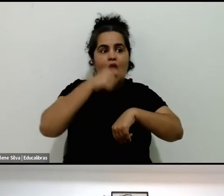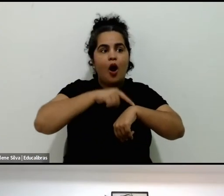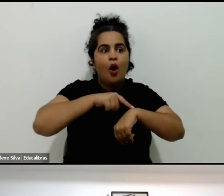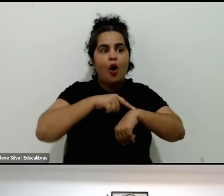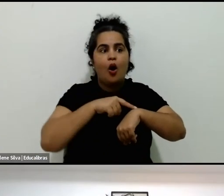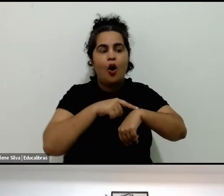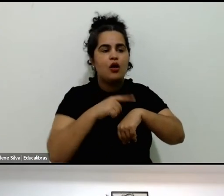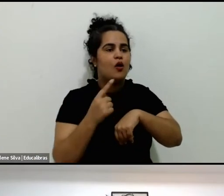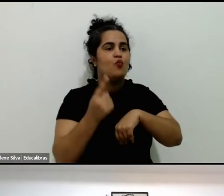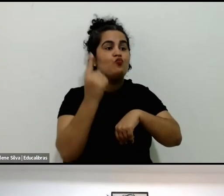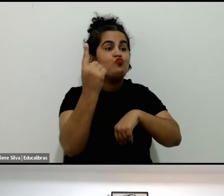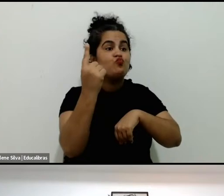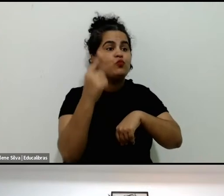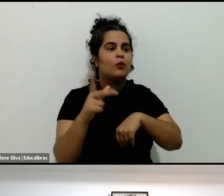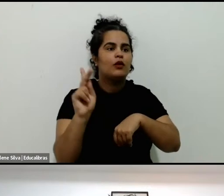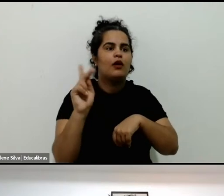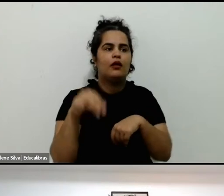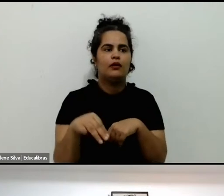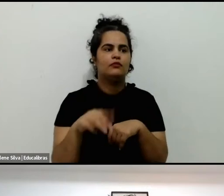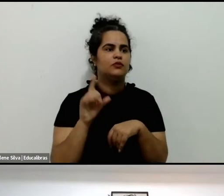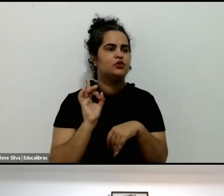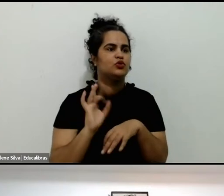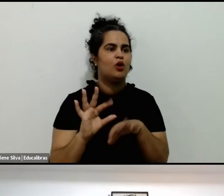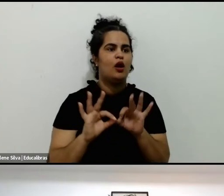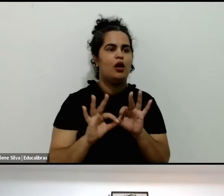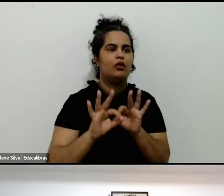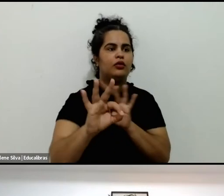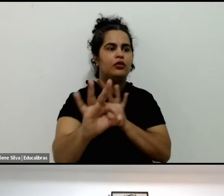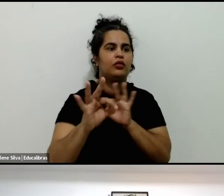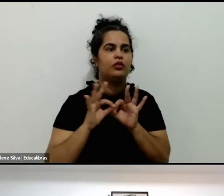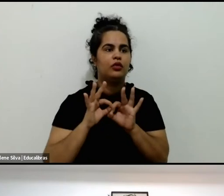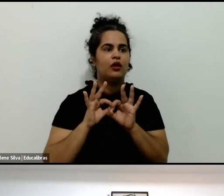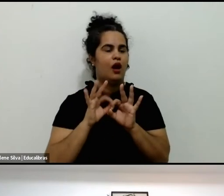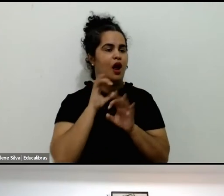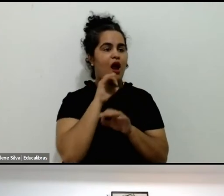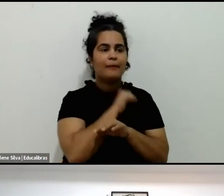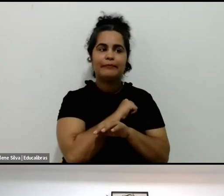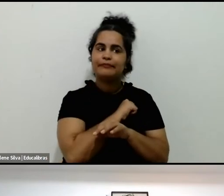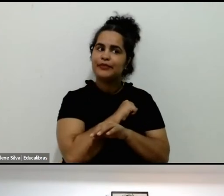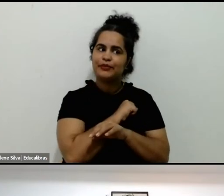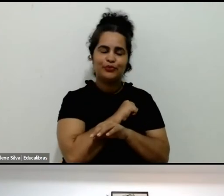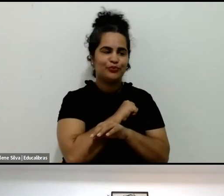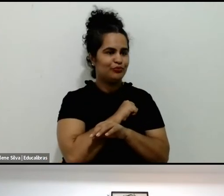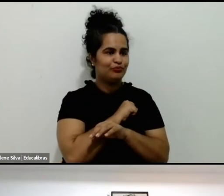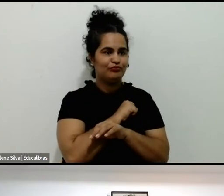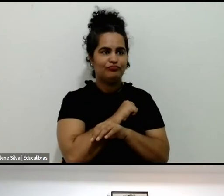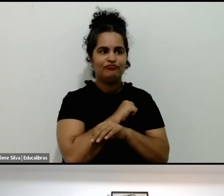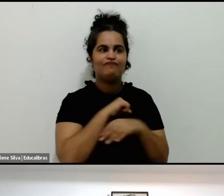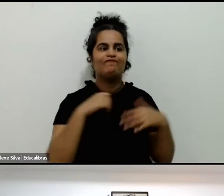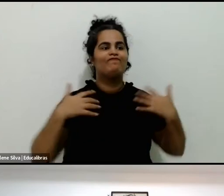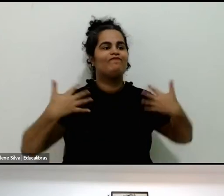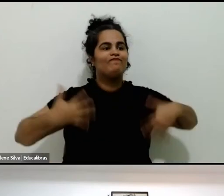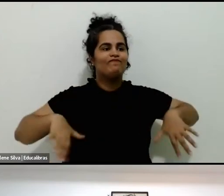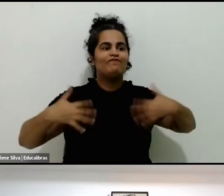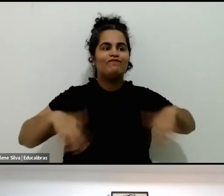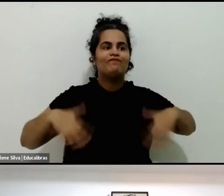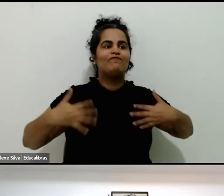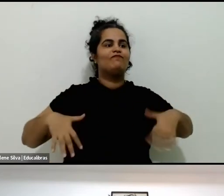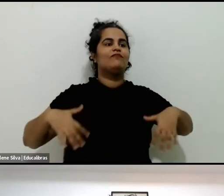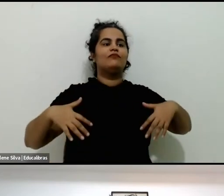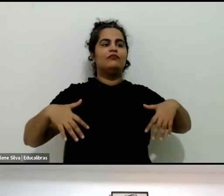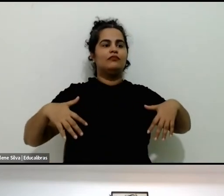constrain. E there was an explosion of activity in local community parks.